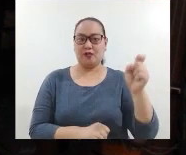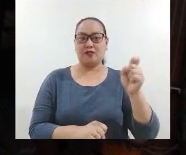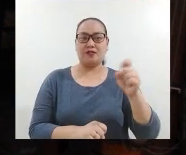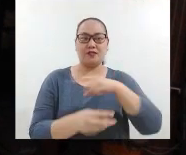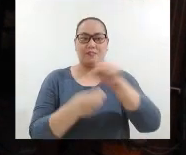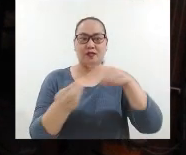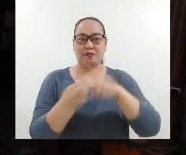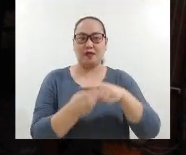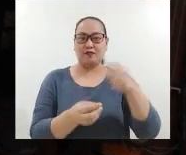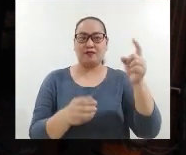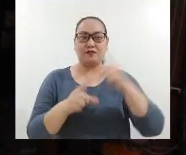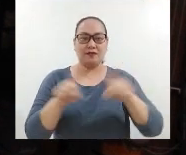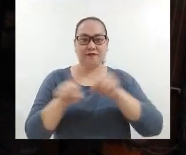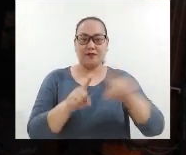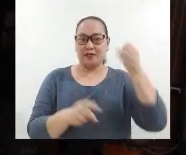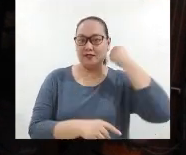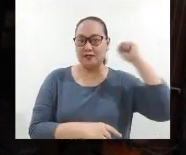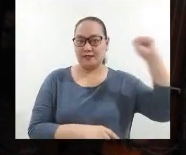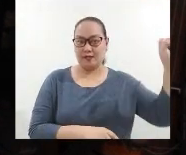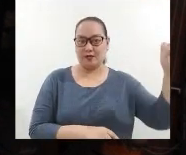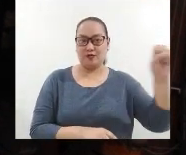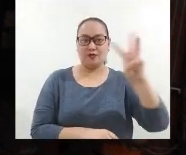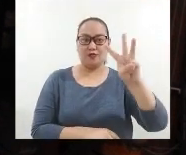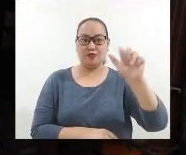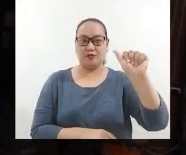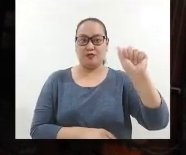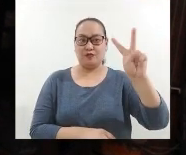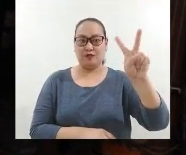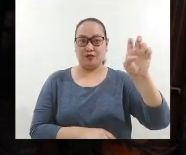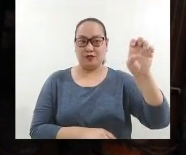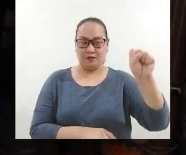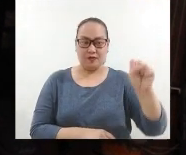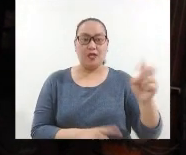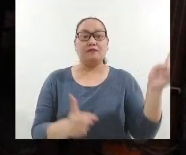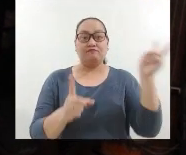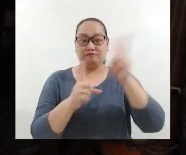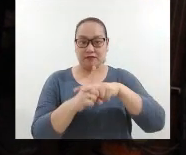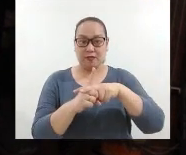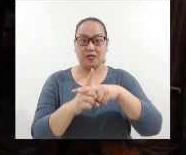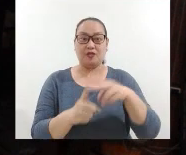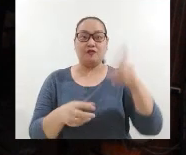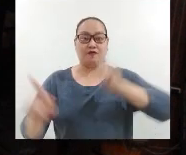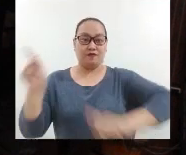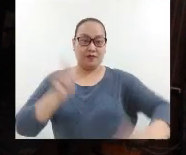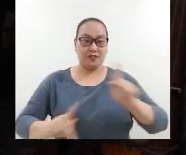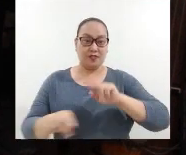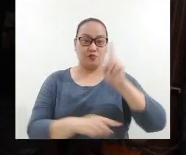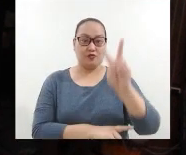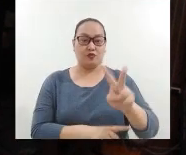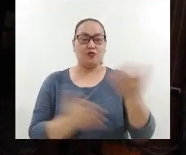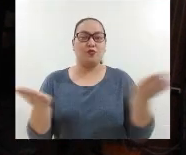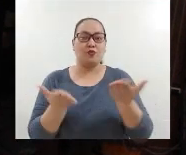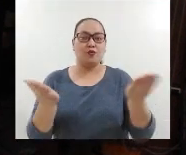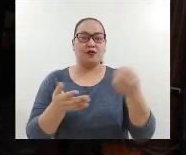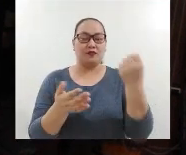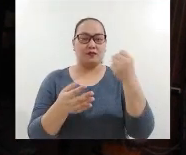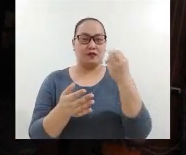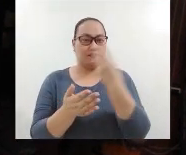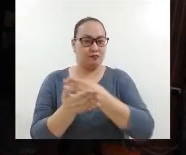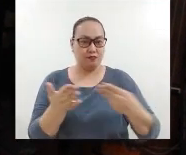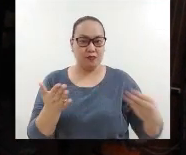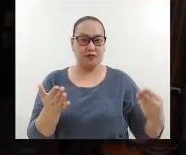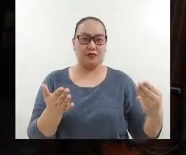sound waves. Technically, it is an application of physics too, when the acoustic of the musical instruments